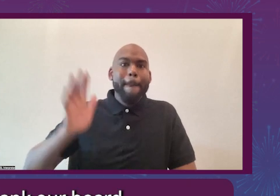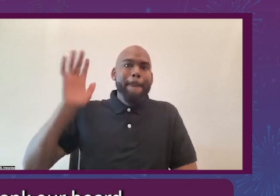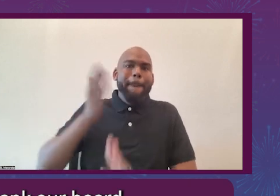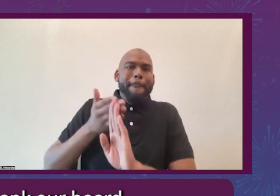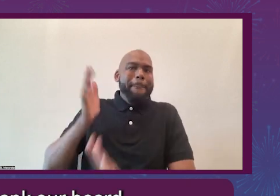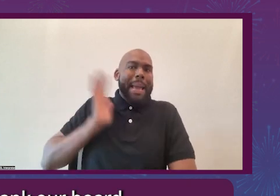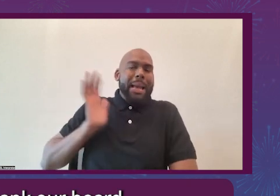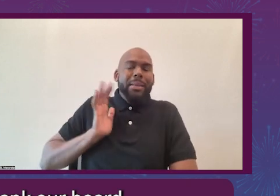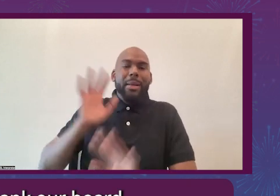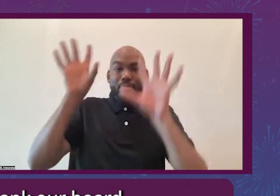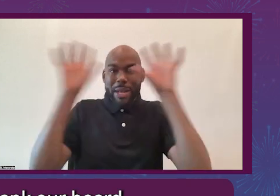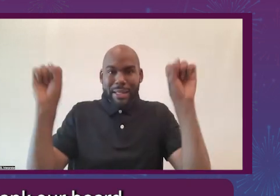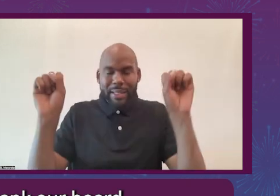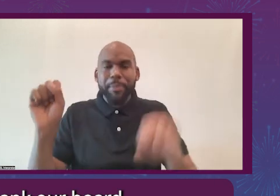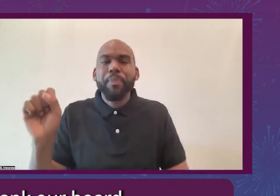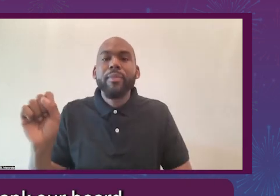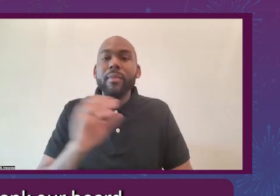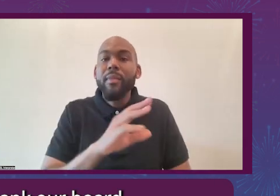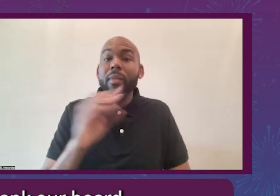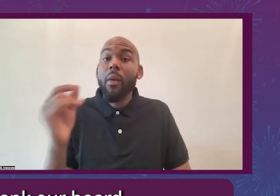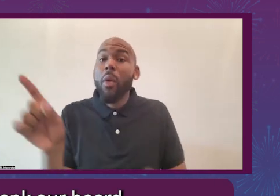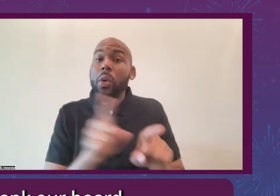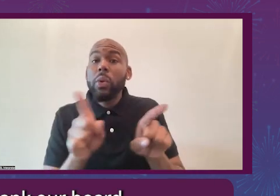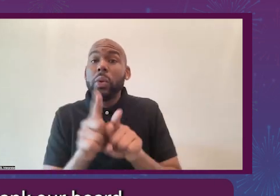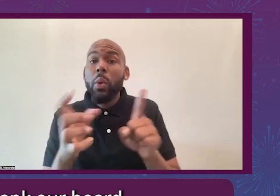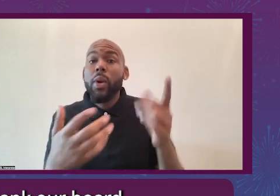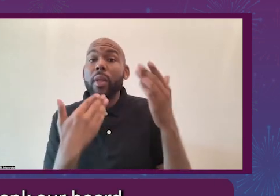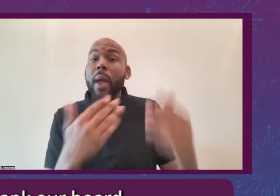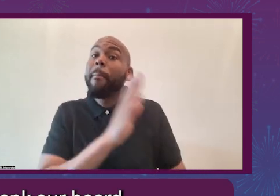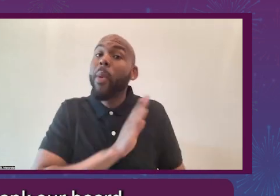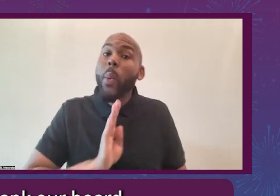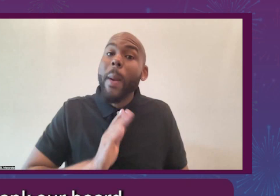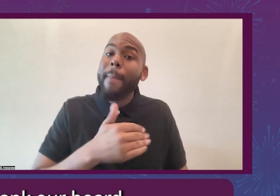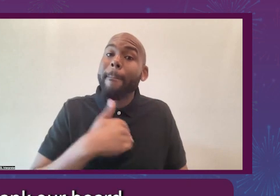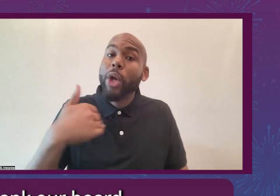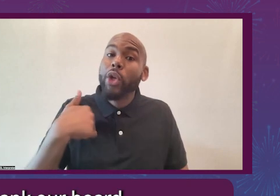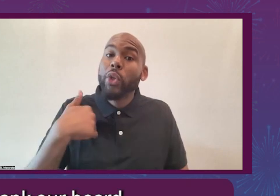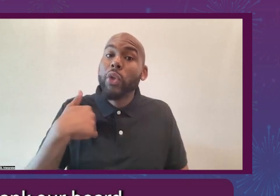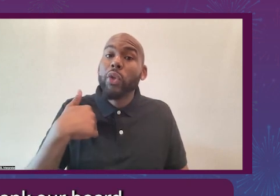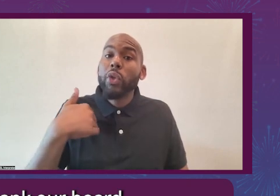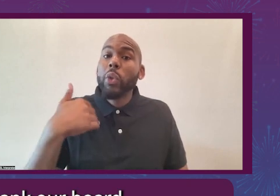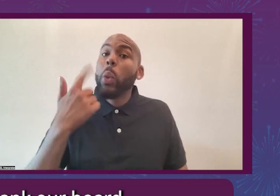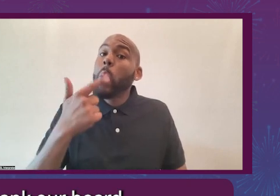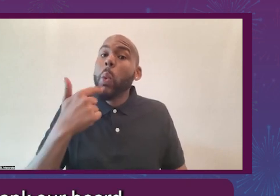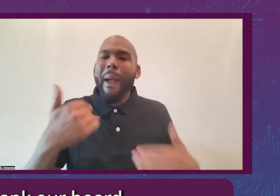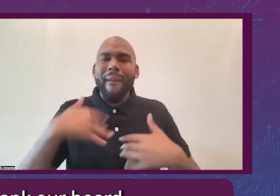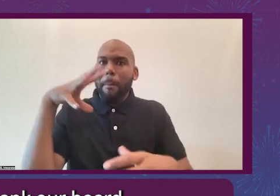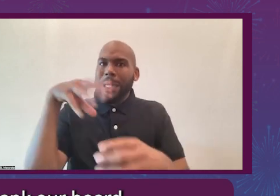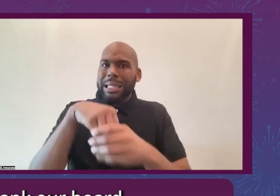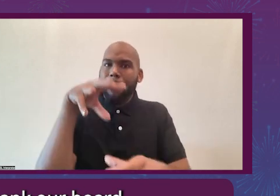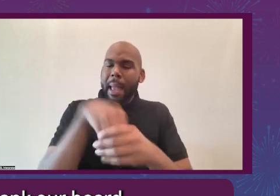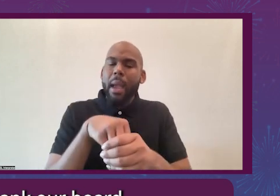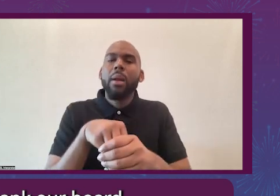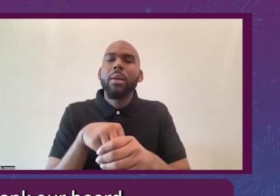president. I also want to thank our board members who have